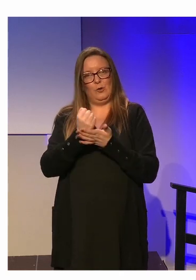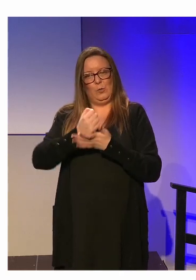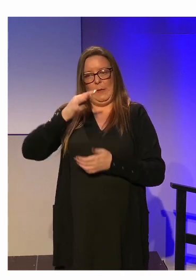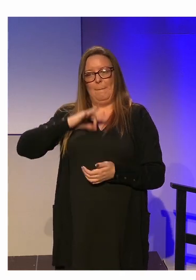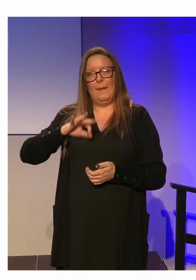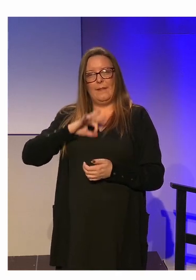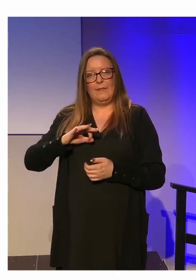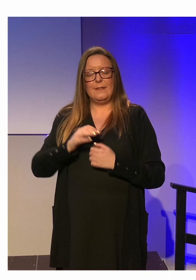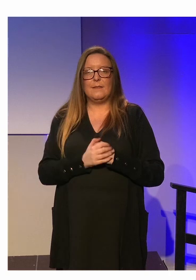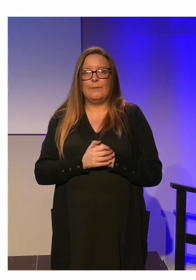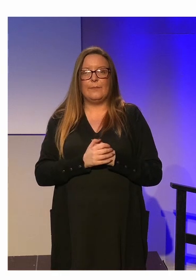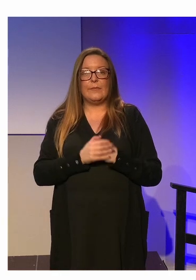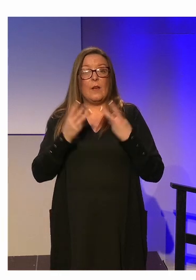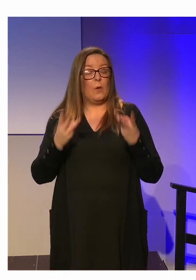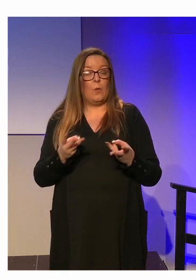want to be very clear.